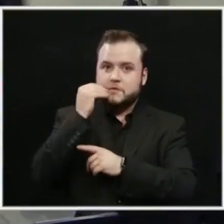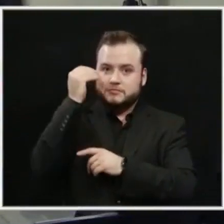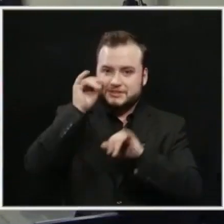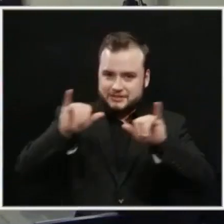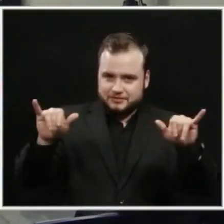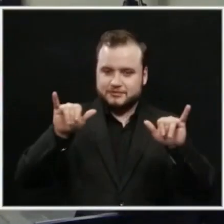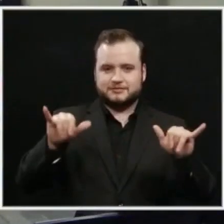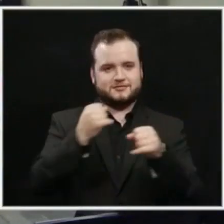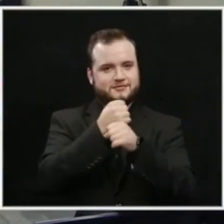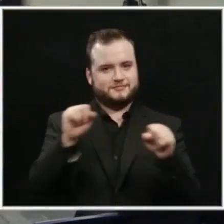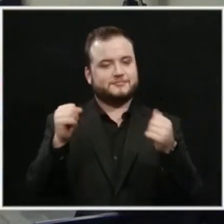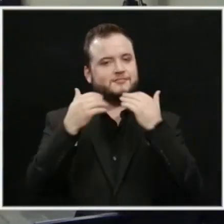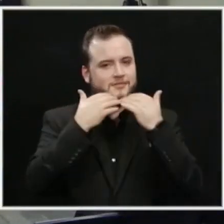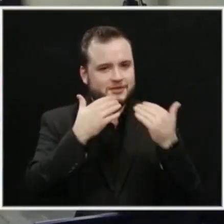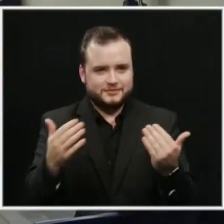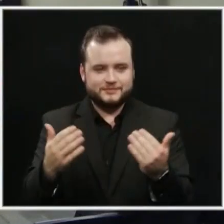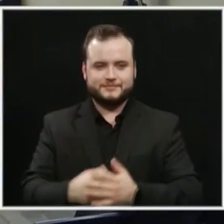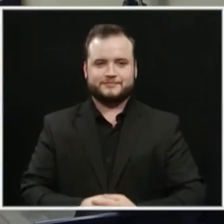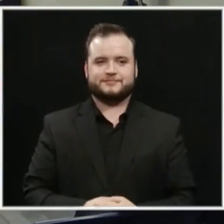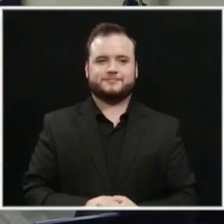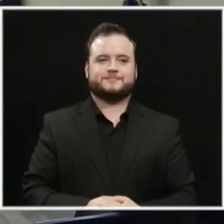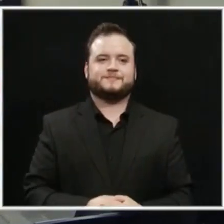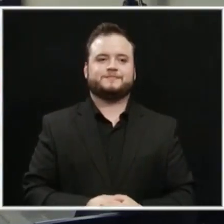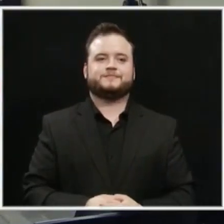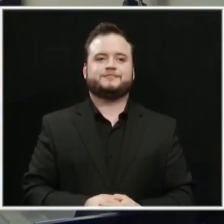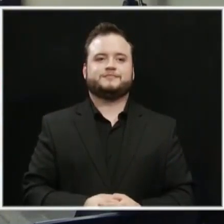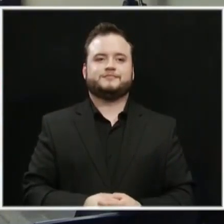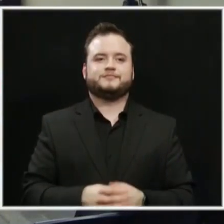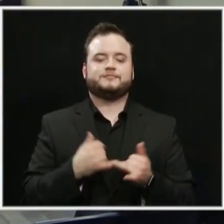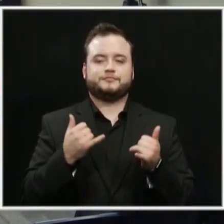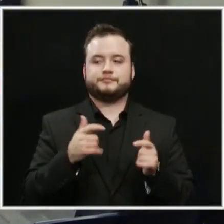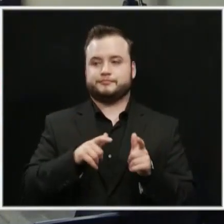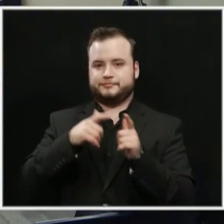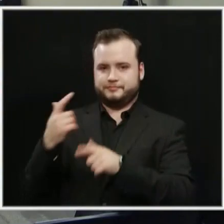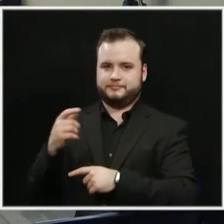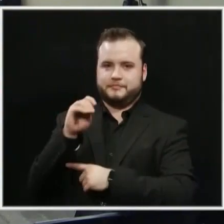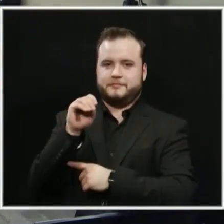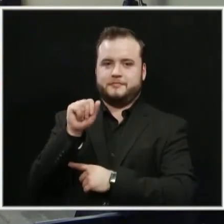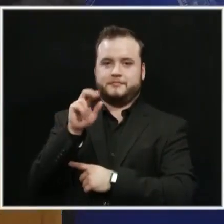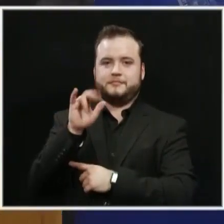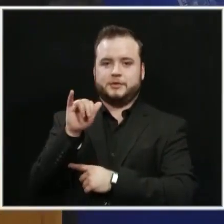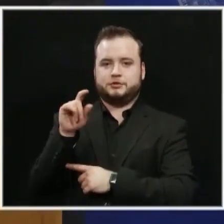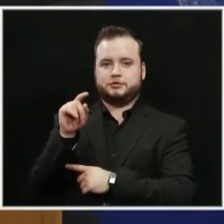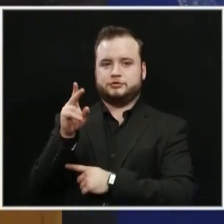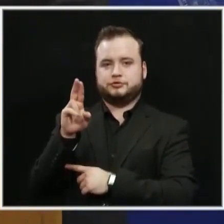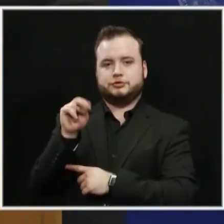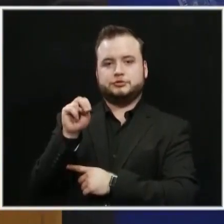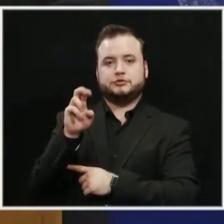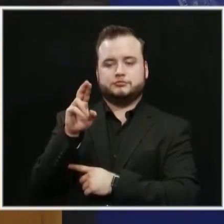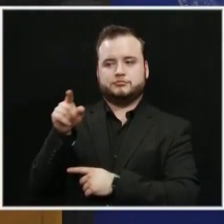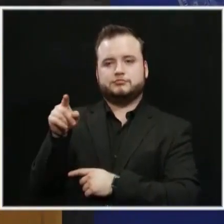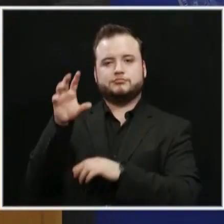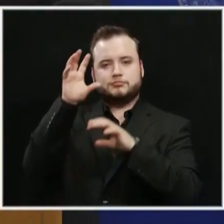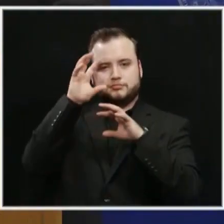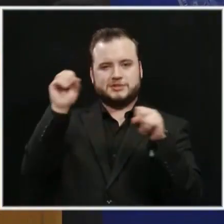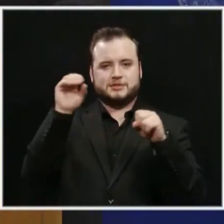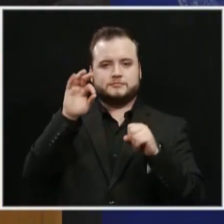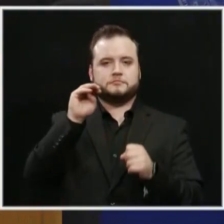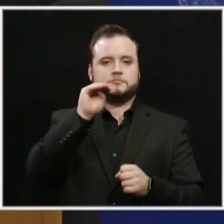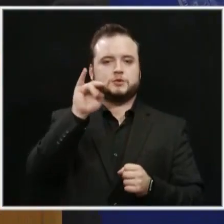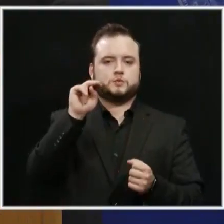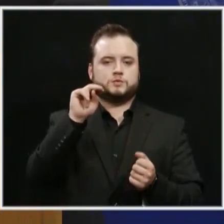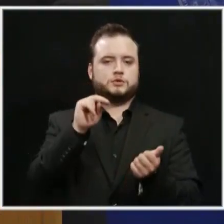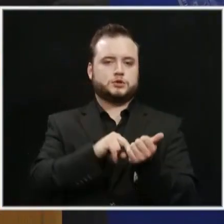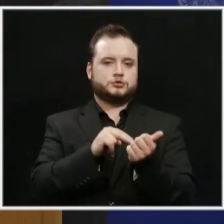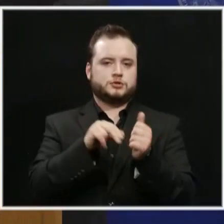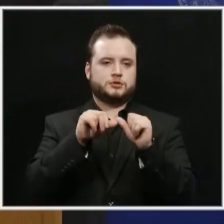We're going to be joined now by Mary Turner, leading up our nurses. Thanks, Mary, for all your work. Hi. Thank you. My name is Mary Turner. I